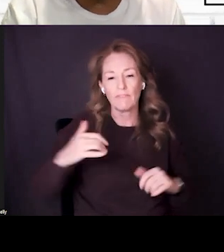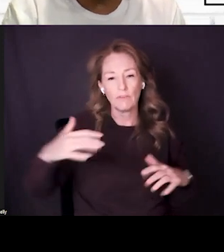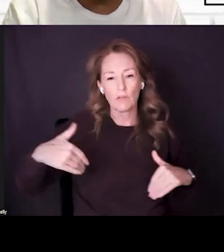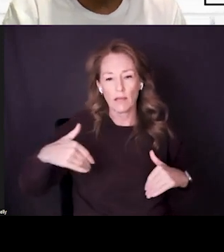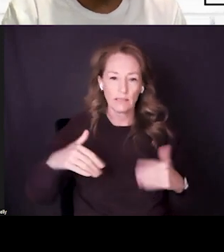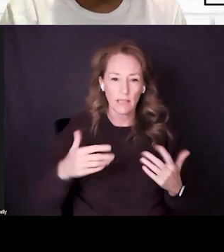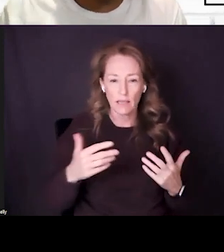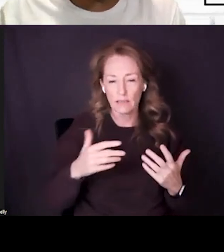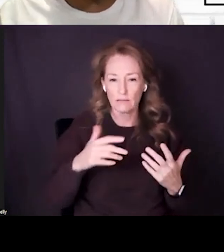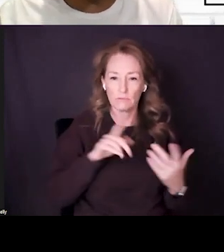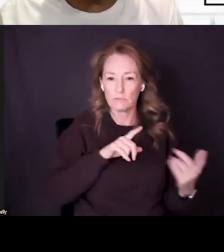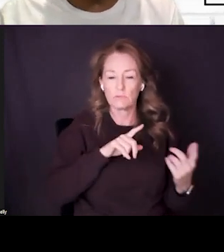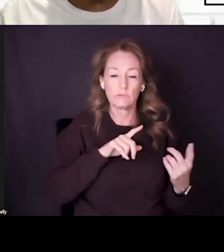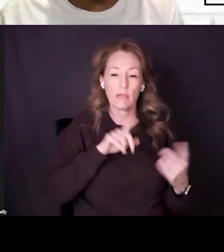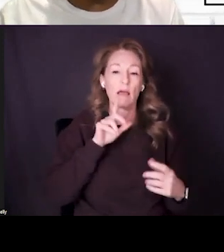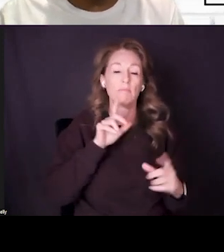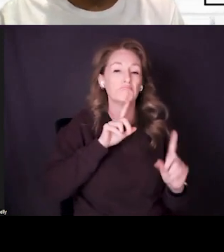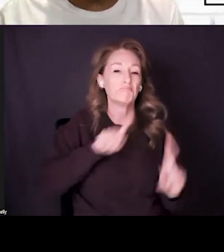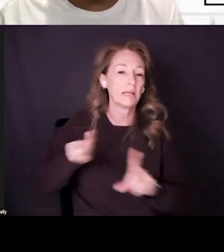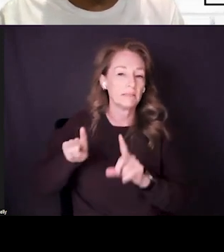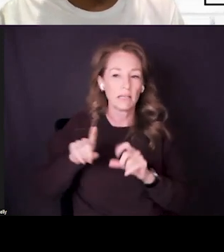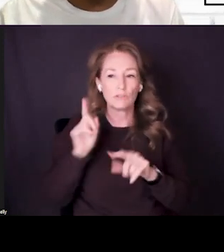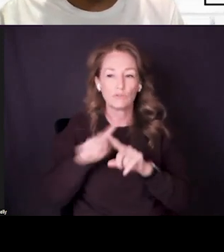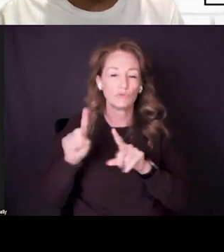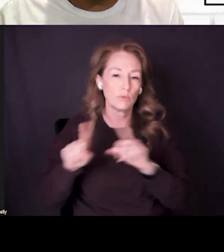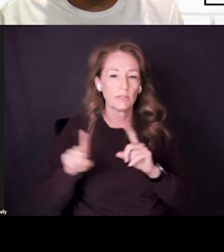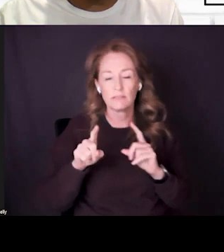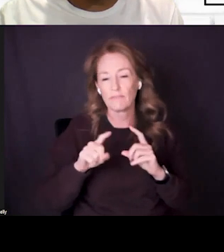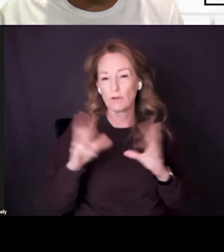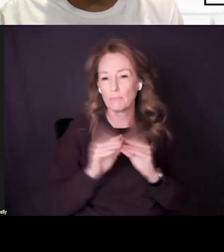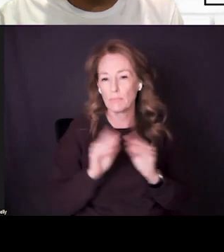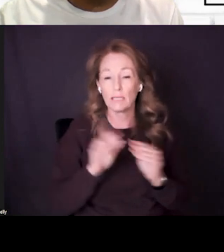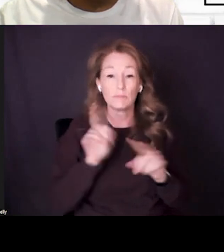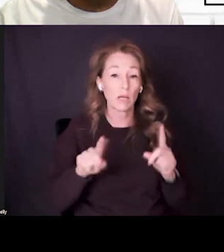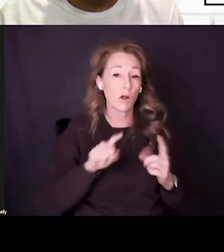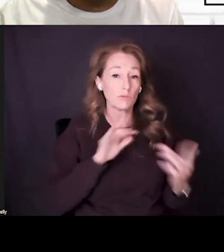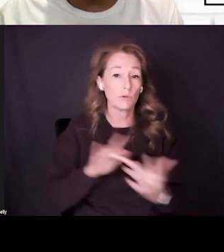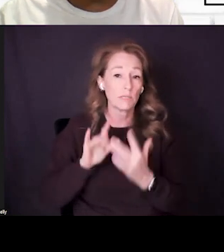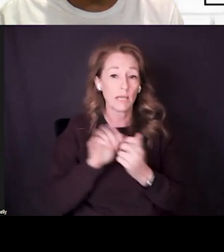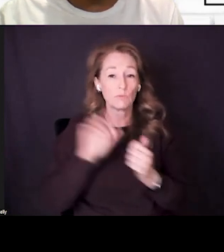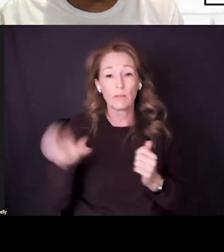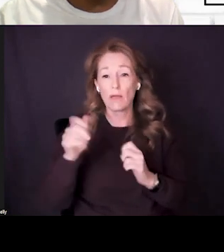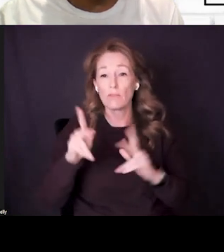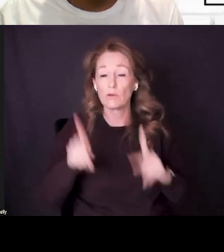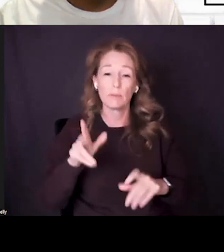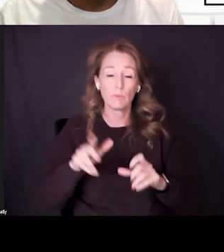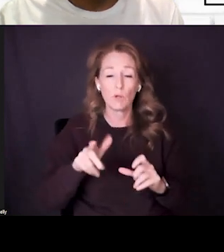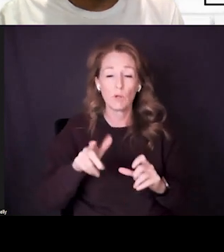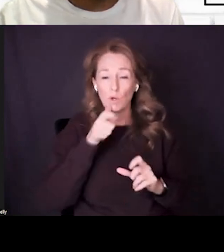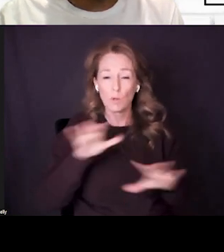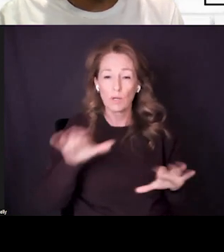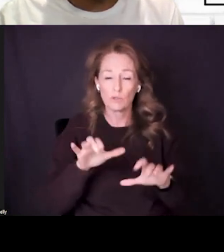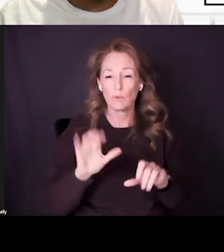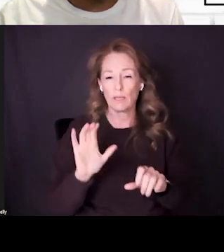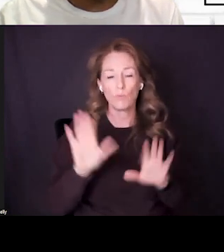the crisis jams, but to also communicate with others about the wonderful work that's going on within this crisis jam format. Next slide.